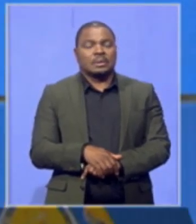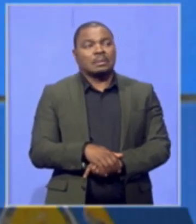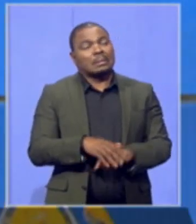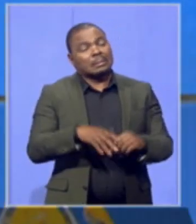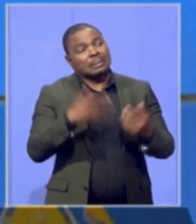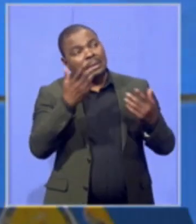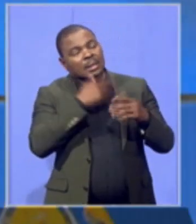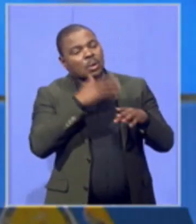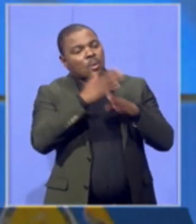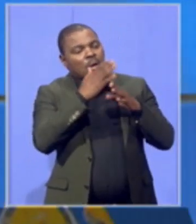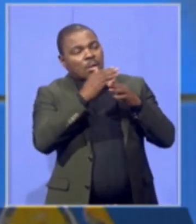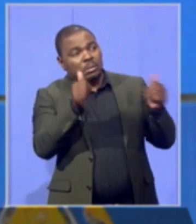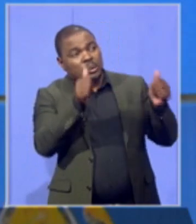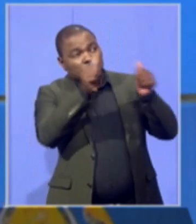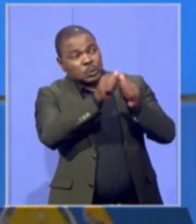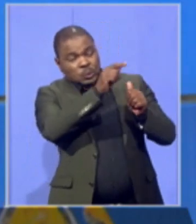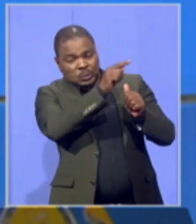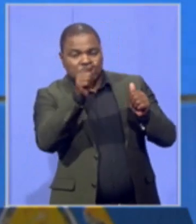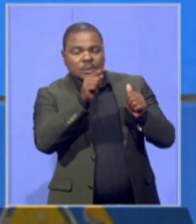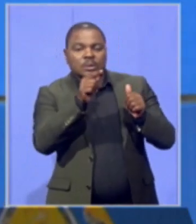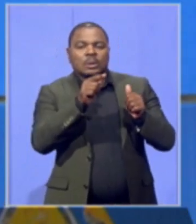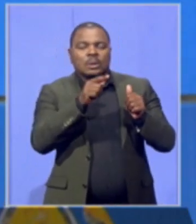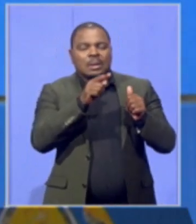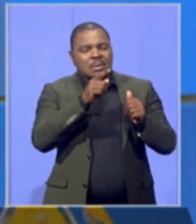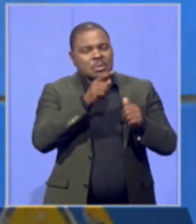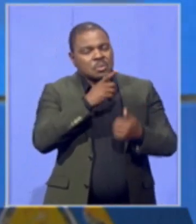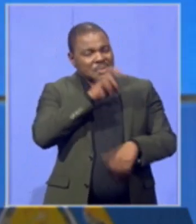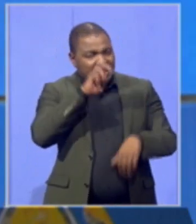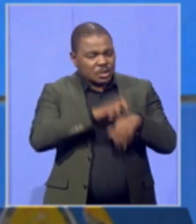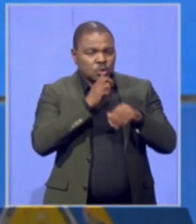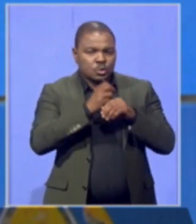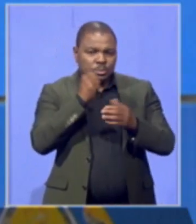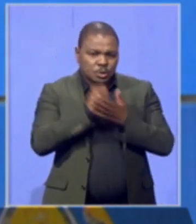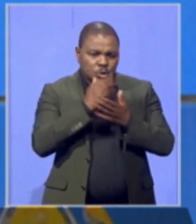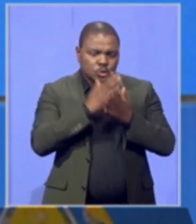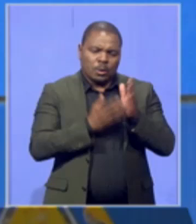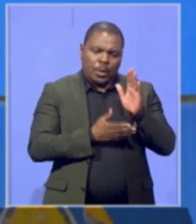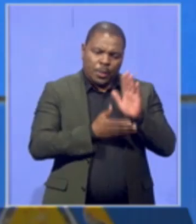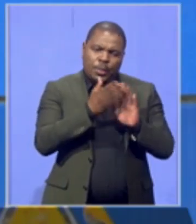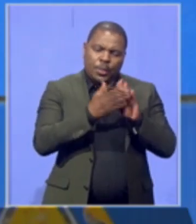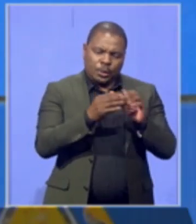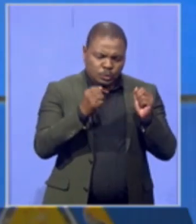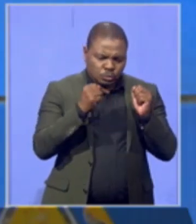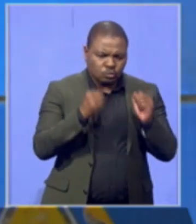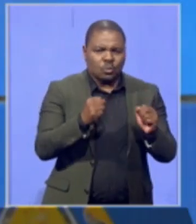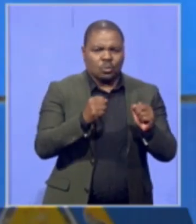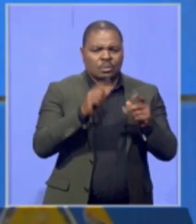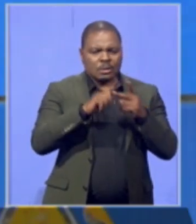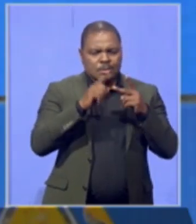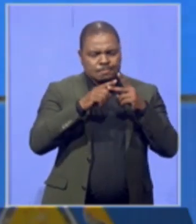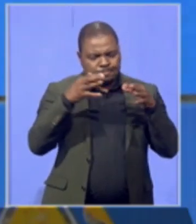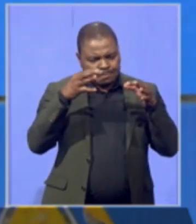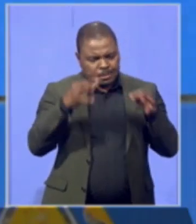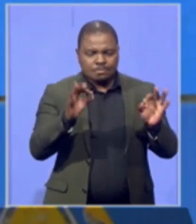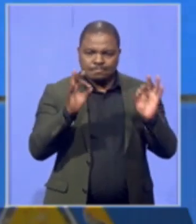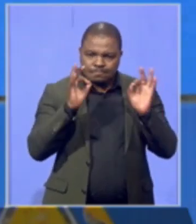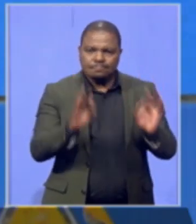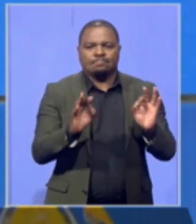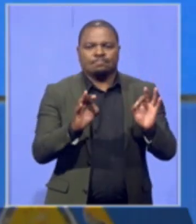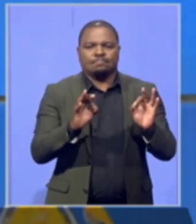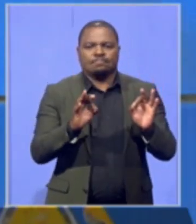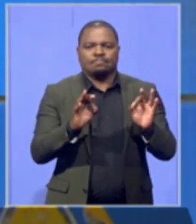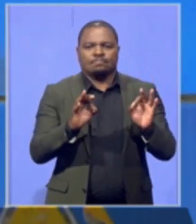initiatives must see us scale up bold and decisive